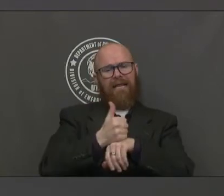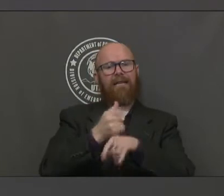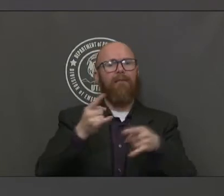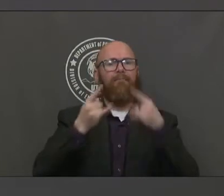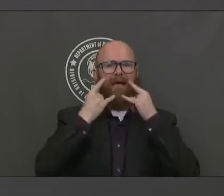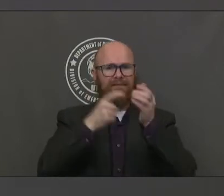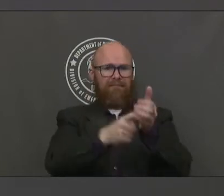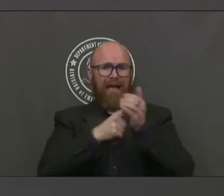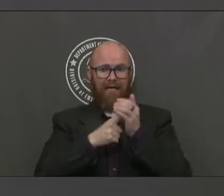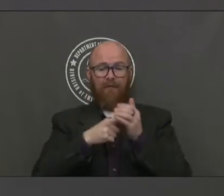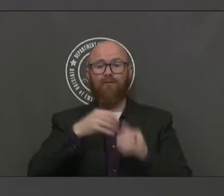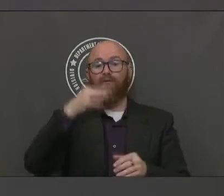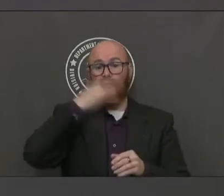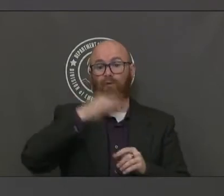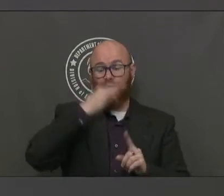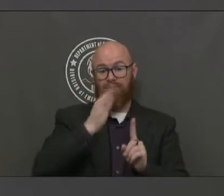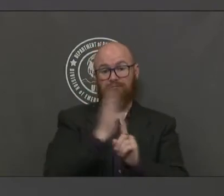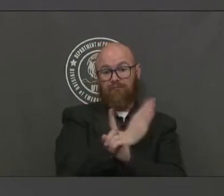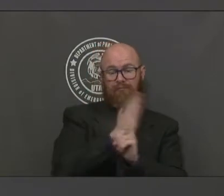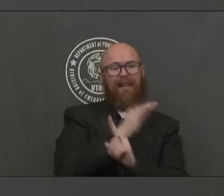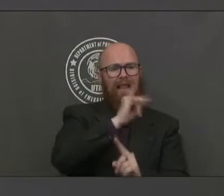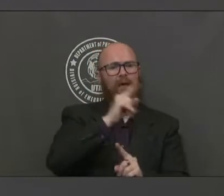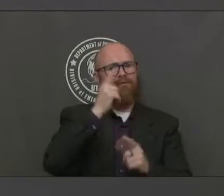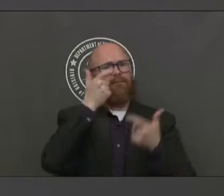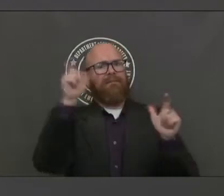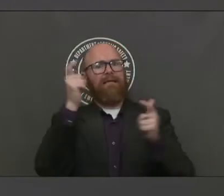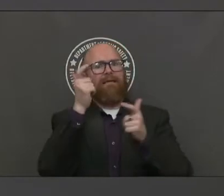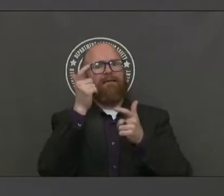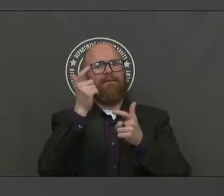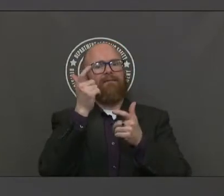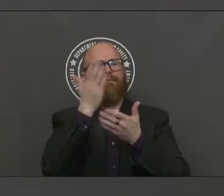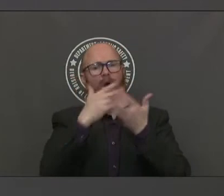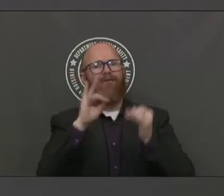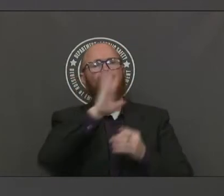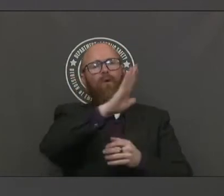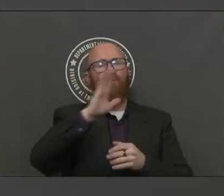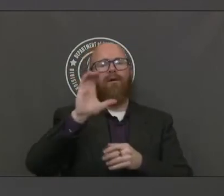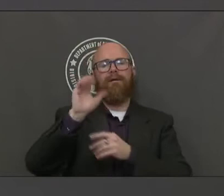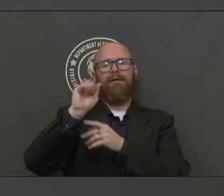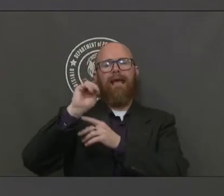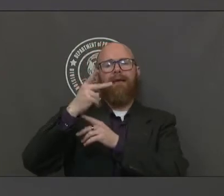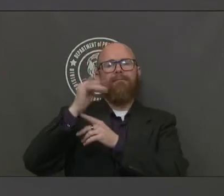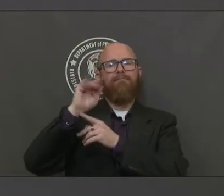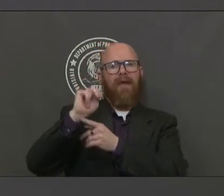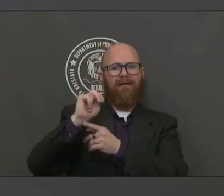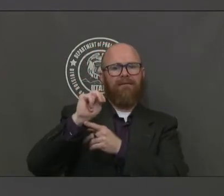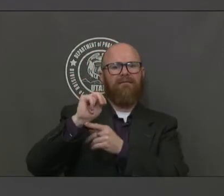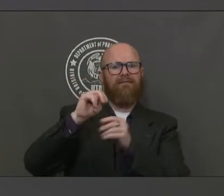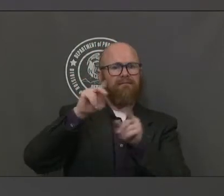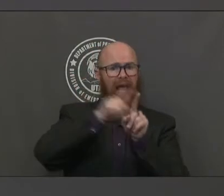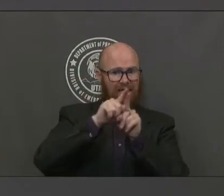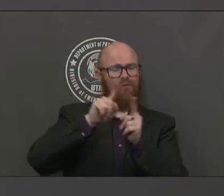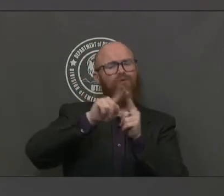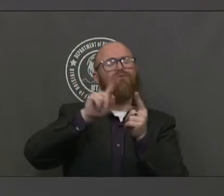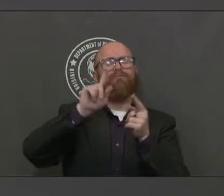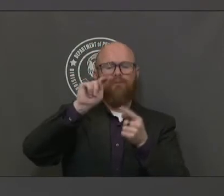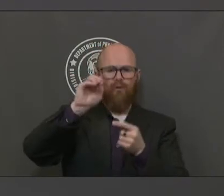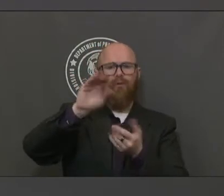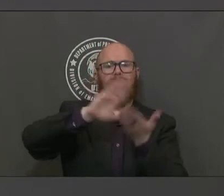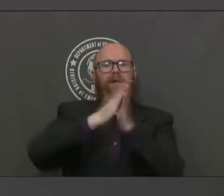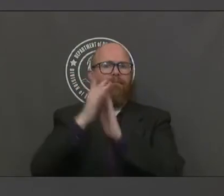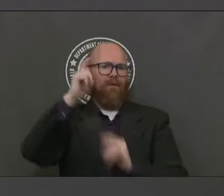sooner. I know that was a big issue during your campaign for governor. Do you regret Utah not doing that